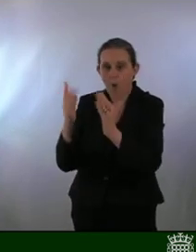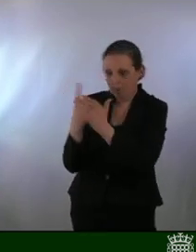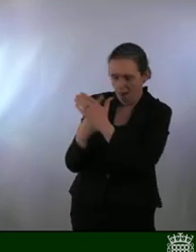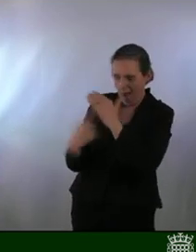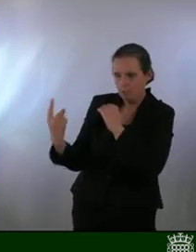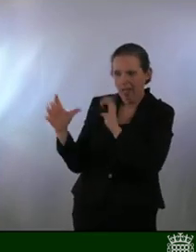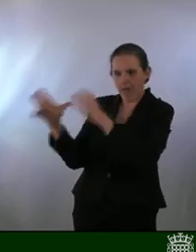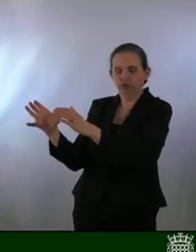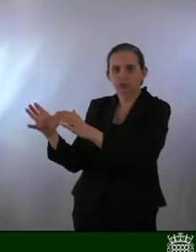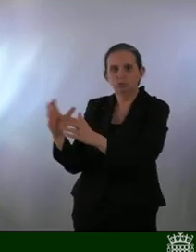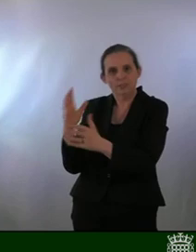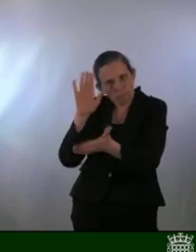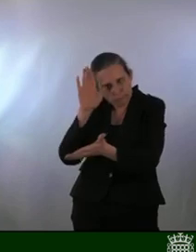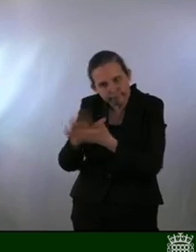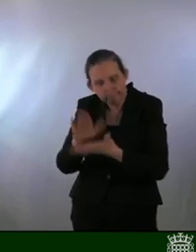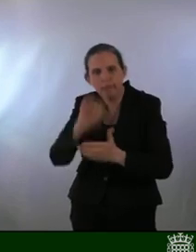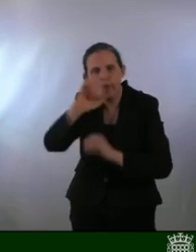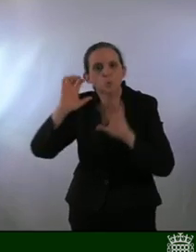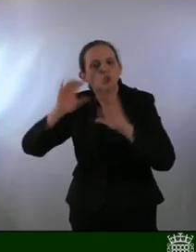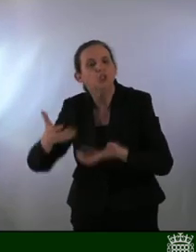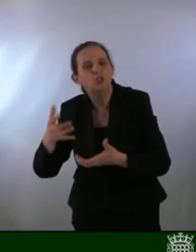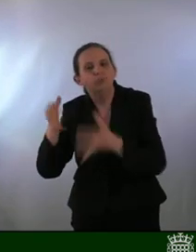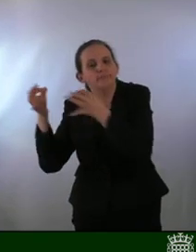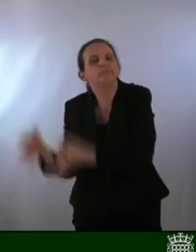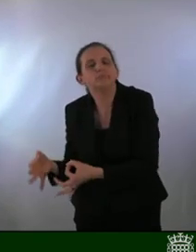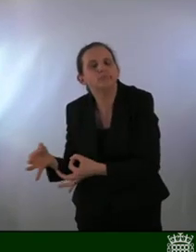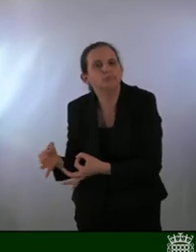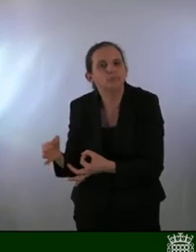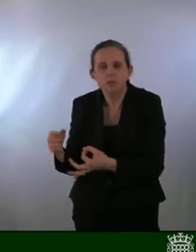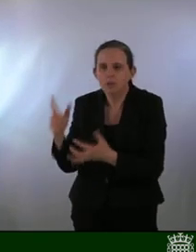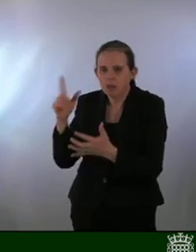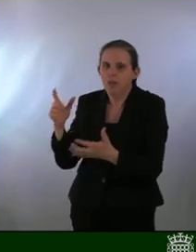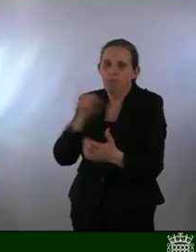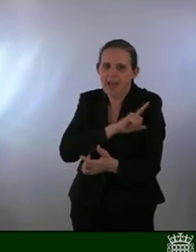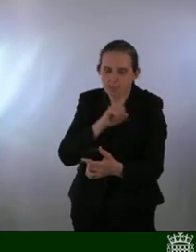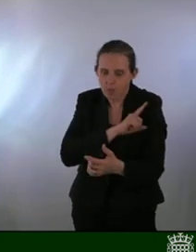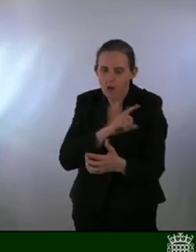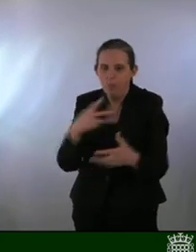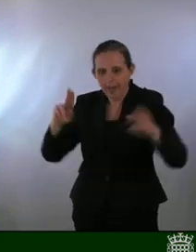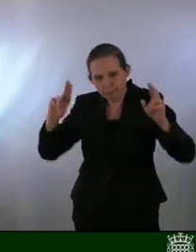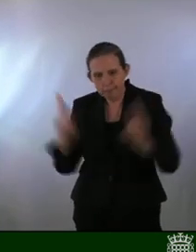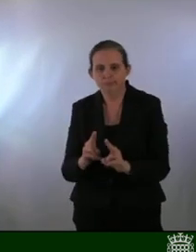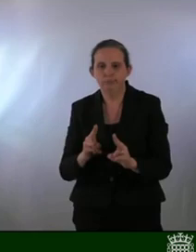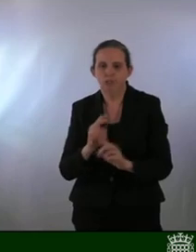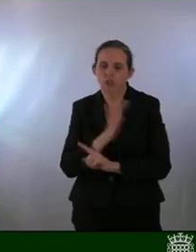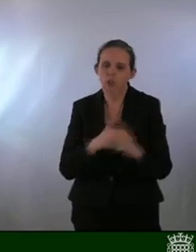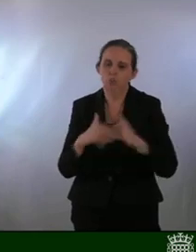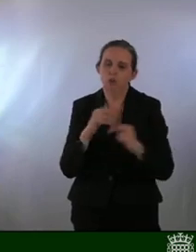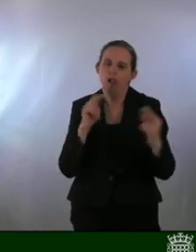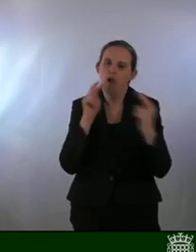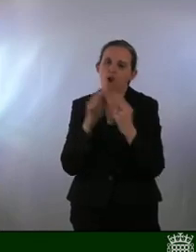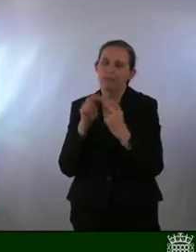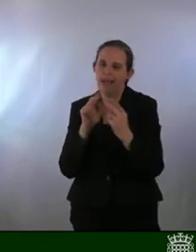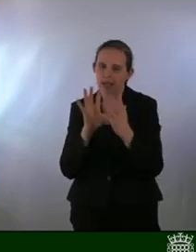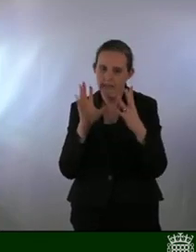raised, and also, by reducing all unnecessary social contact, we will help to reduce the